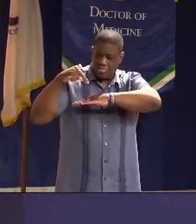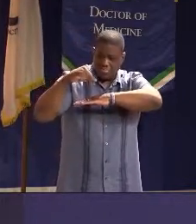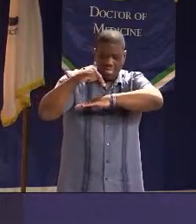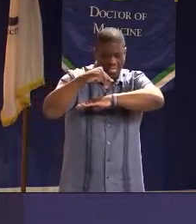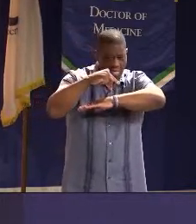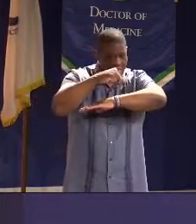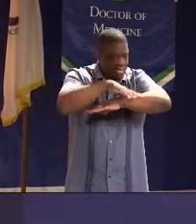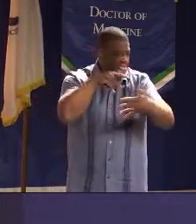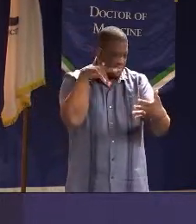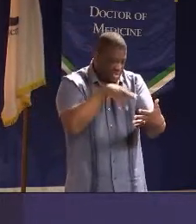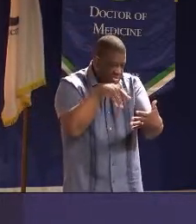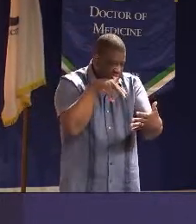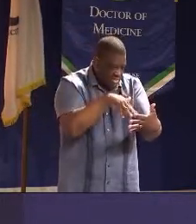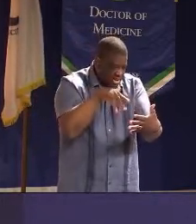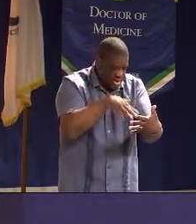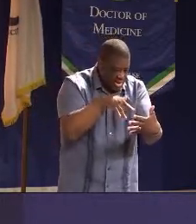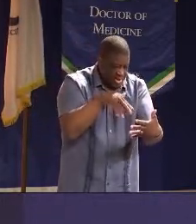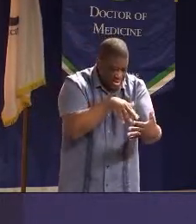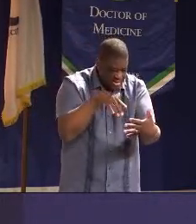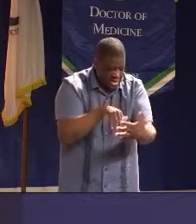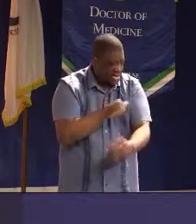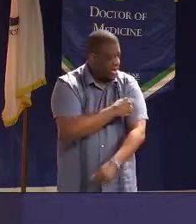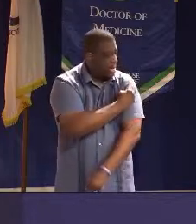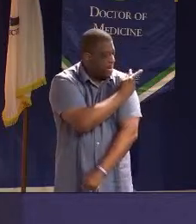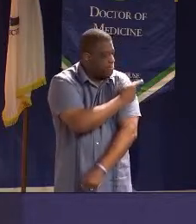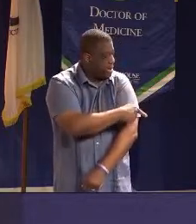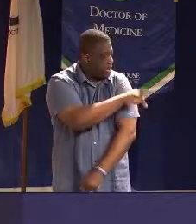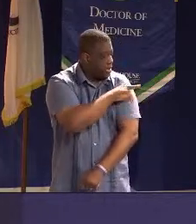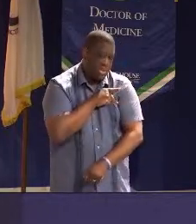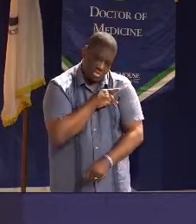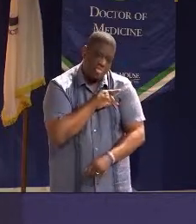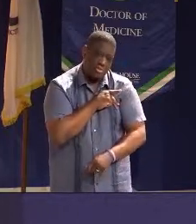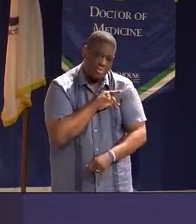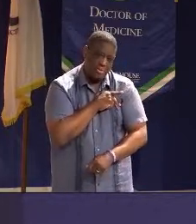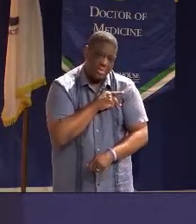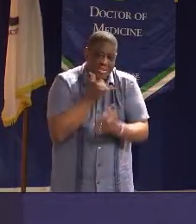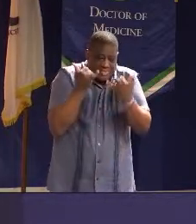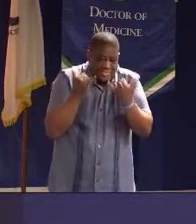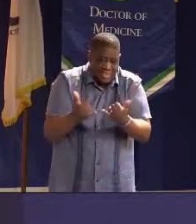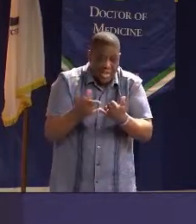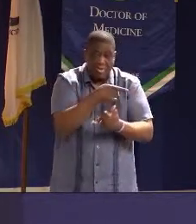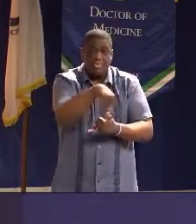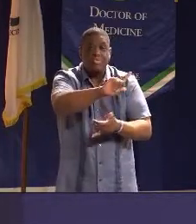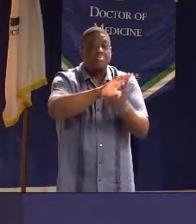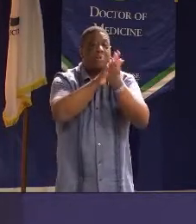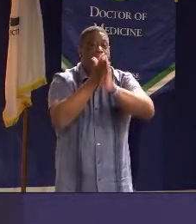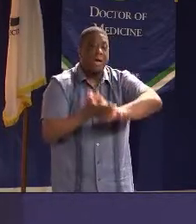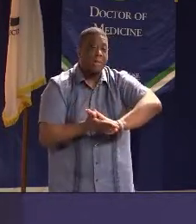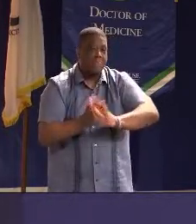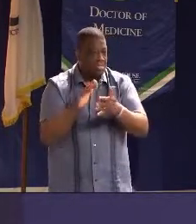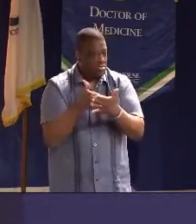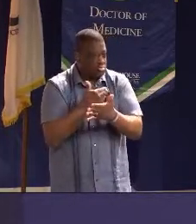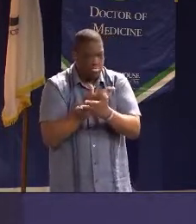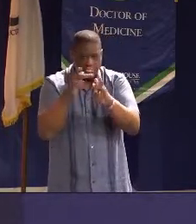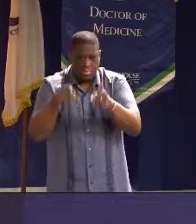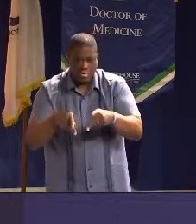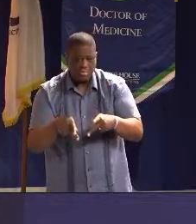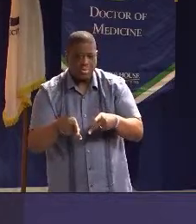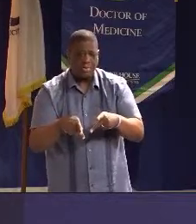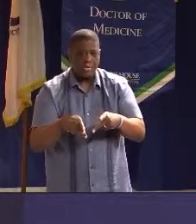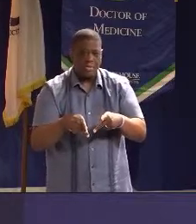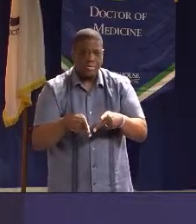study session, every patient interaction, it has all shaped you into the physicians you are becoming. You may be on an